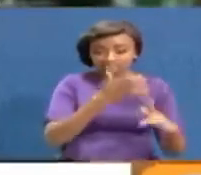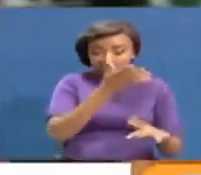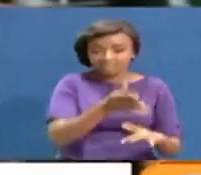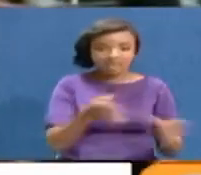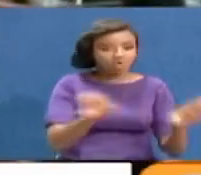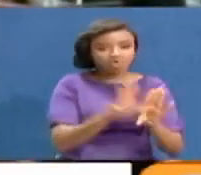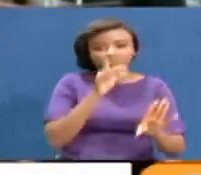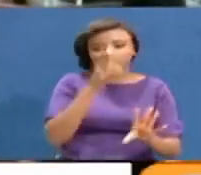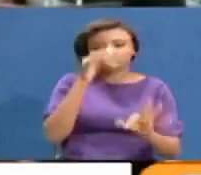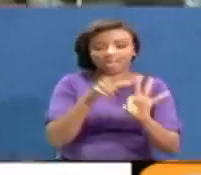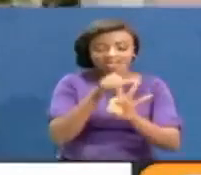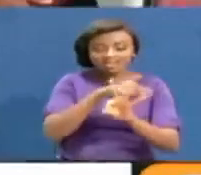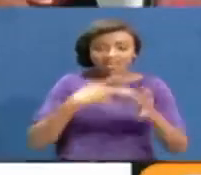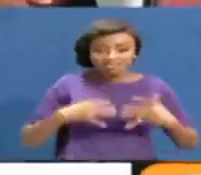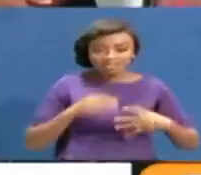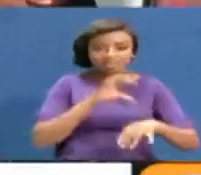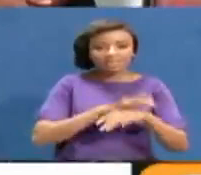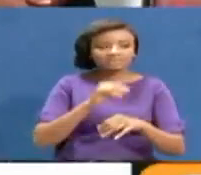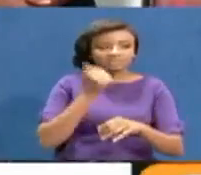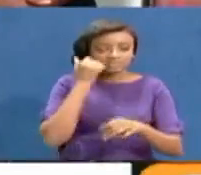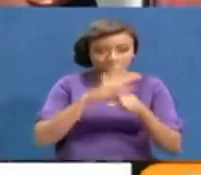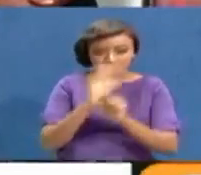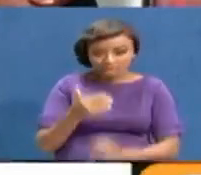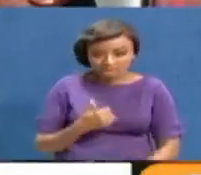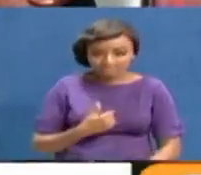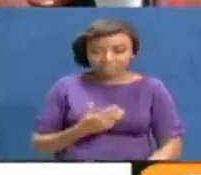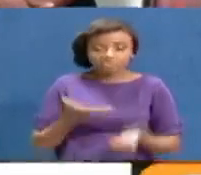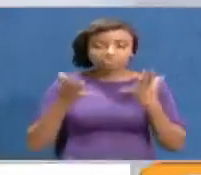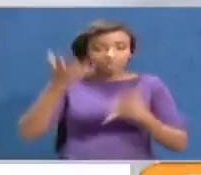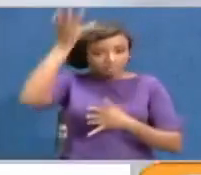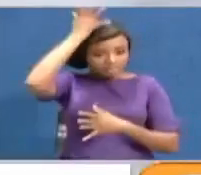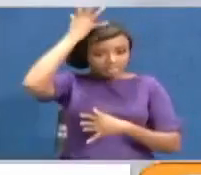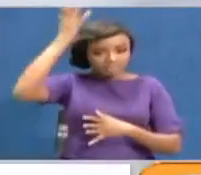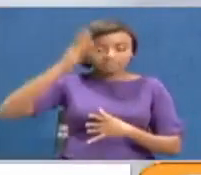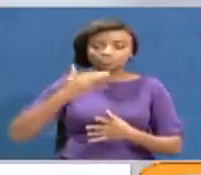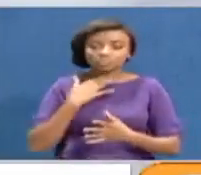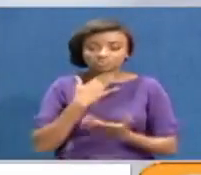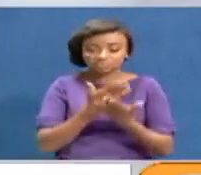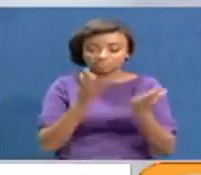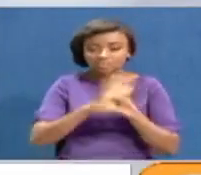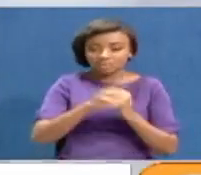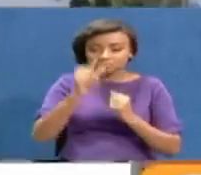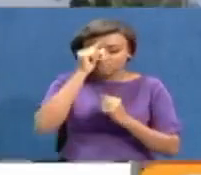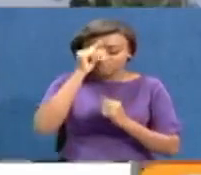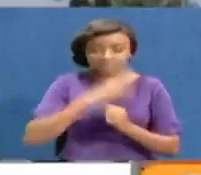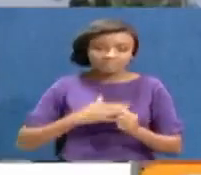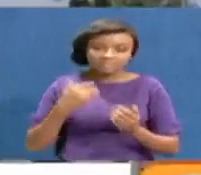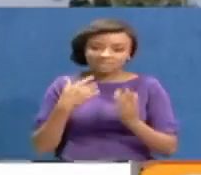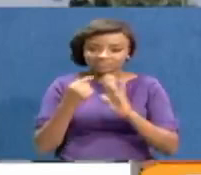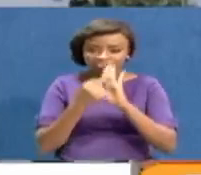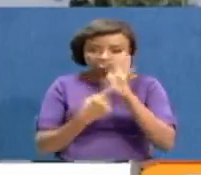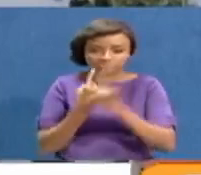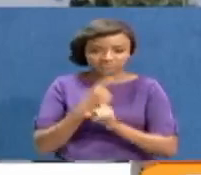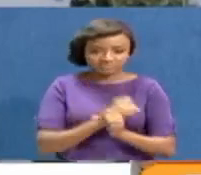tested positive for the coronavirus disease. Nurses are now calling on the county government to put in more measures in order to protect them. Tujaweza